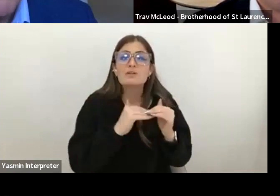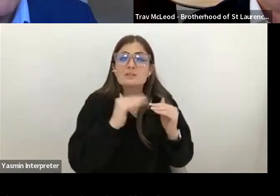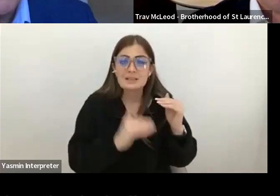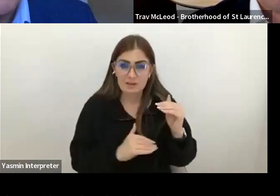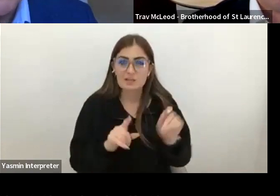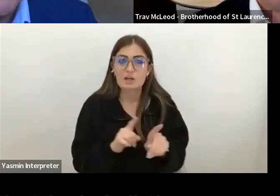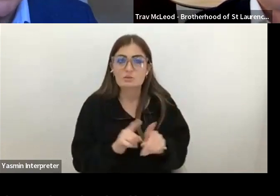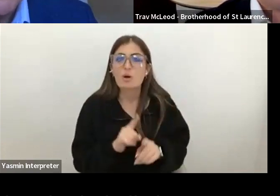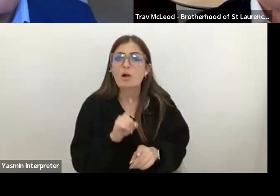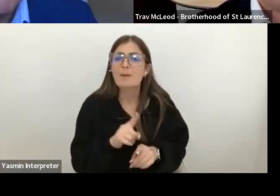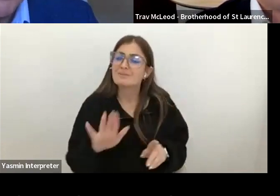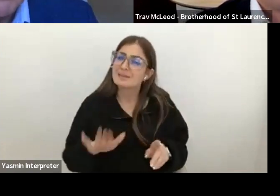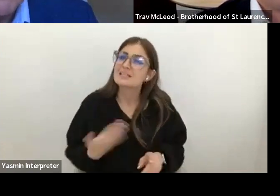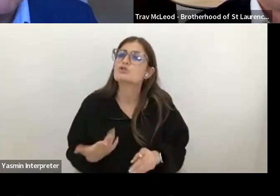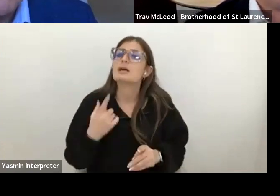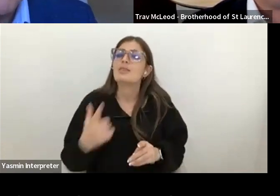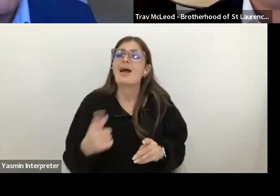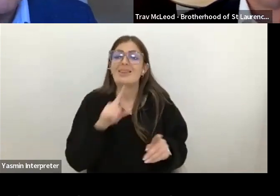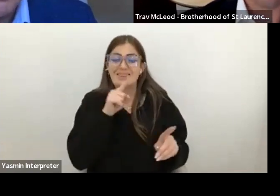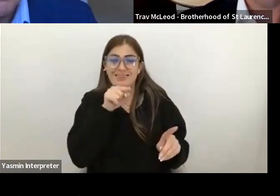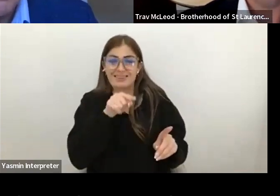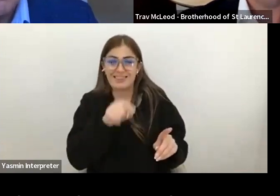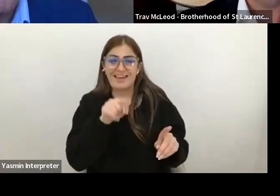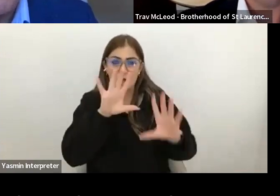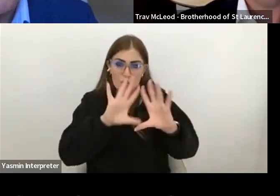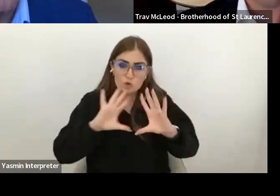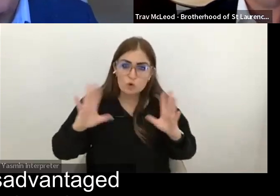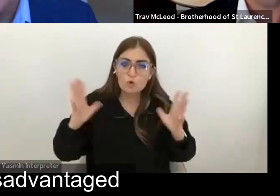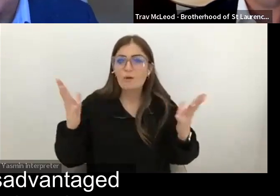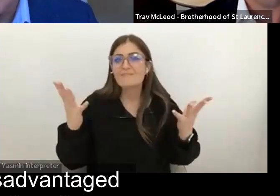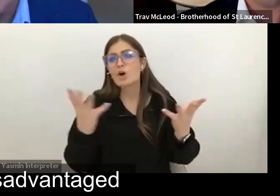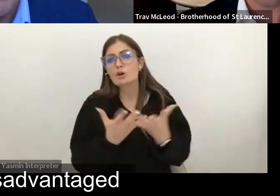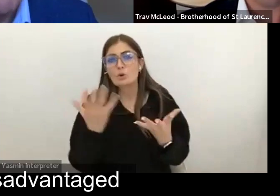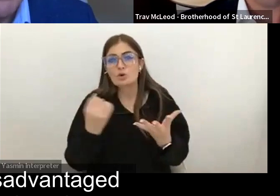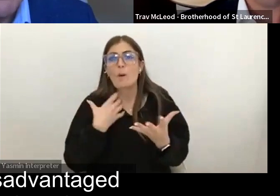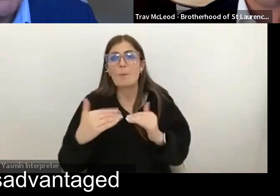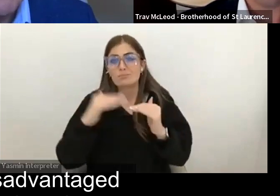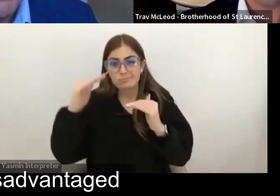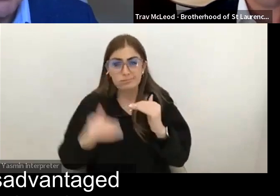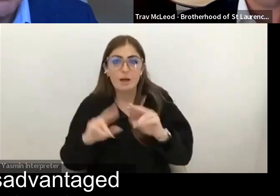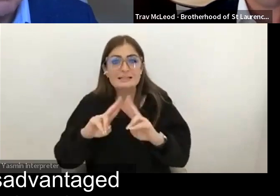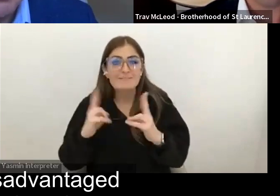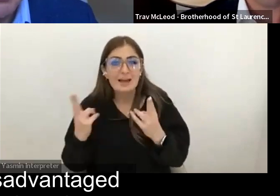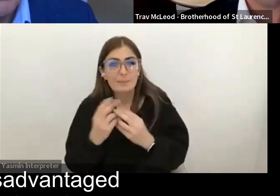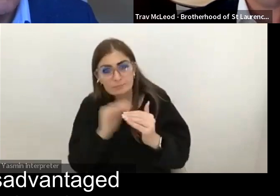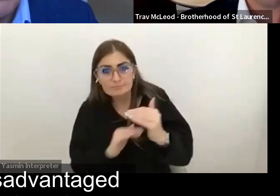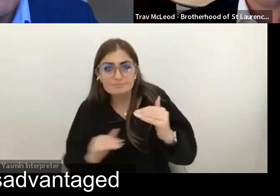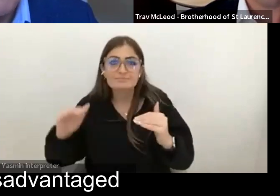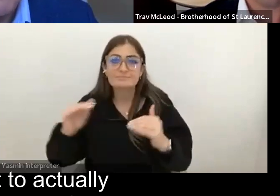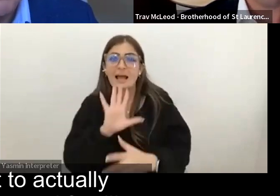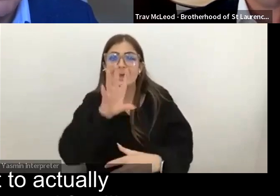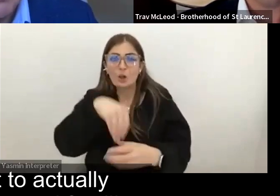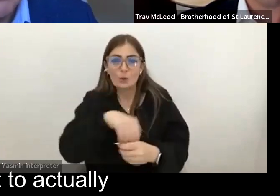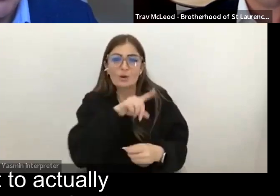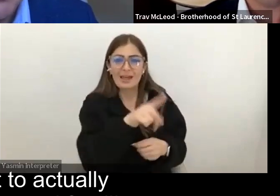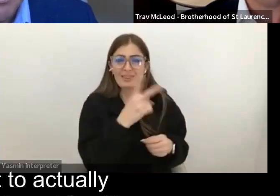irony was that the jurisdiction that went for that universal approach got more disadvantaged families into it than the one